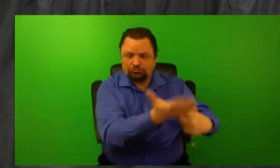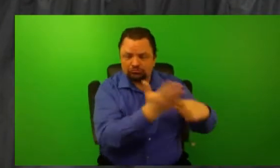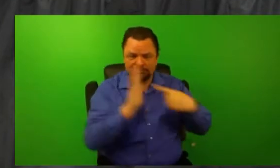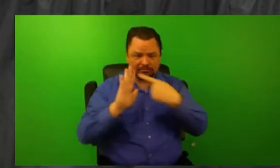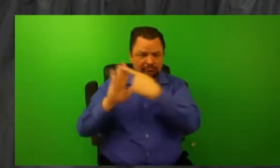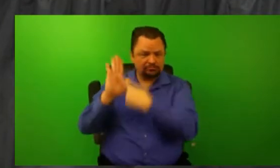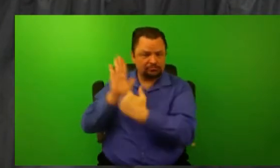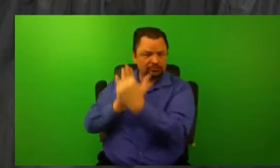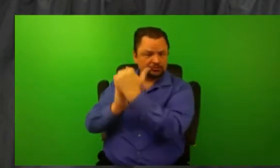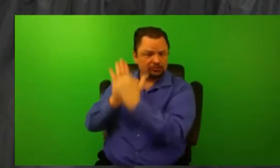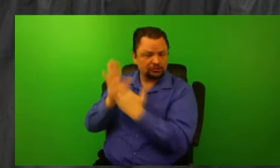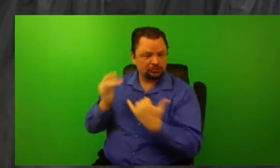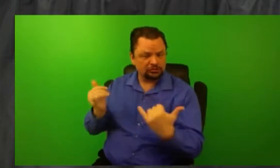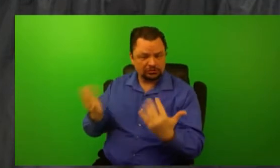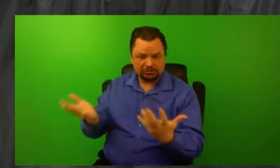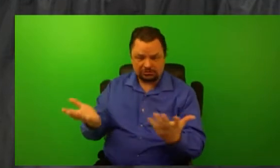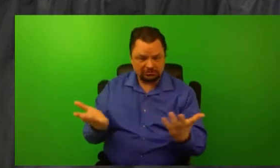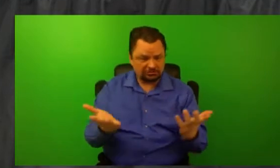approve.